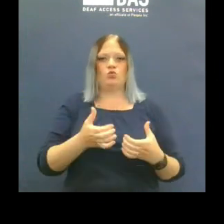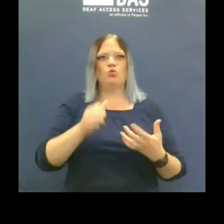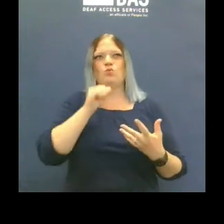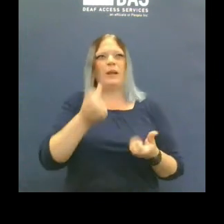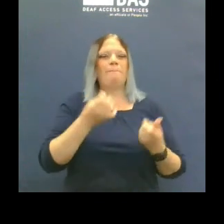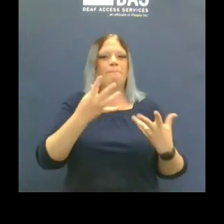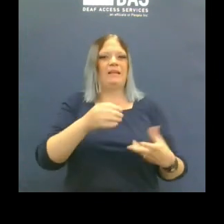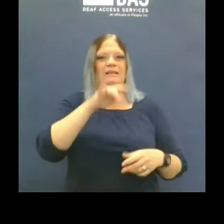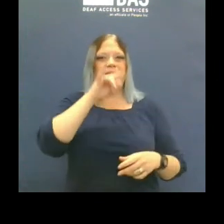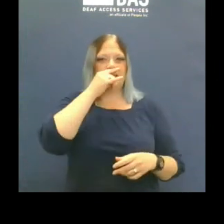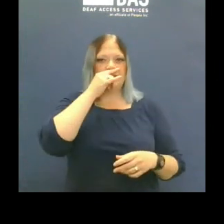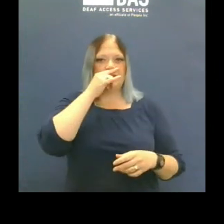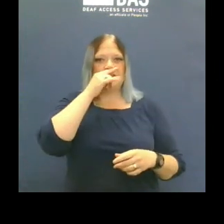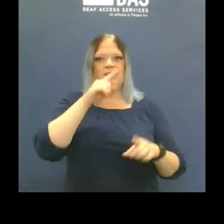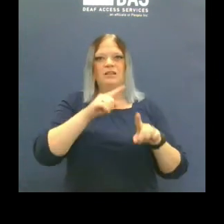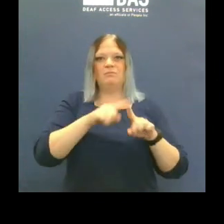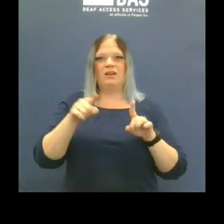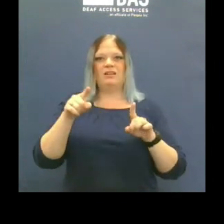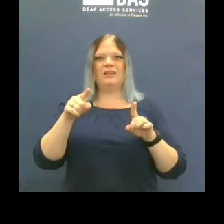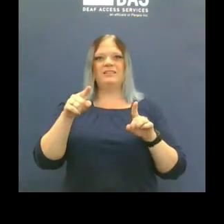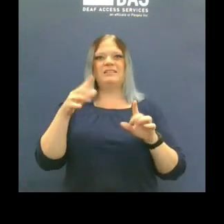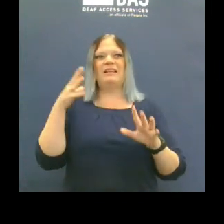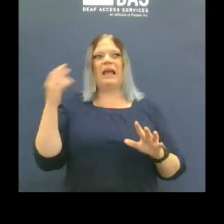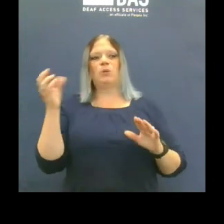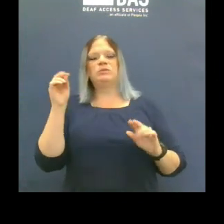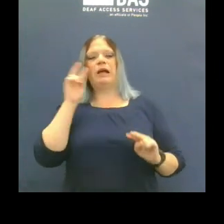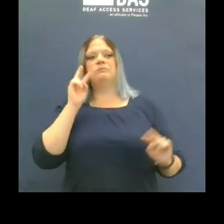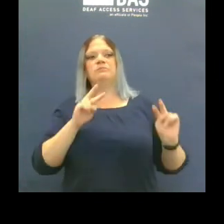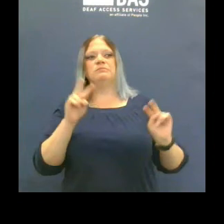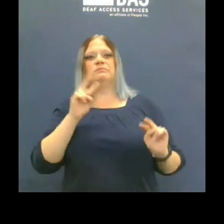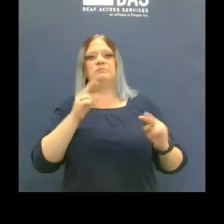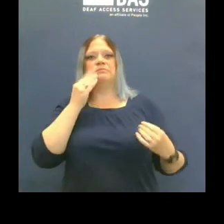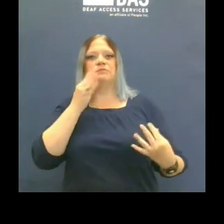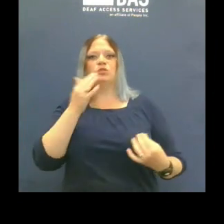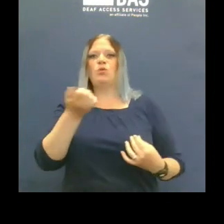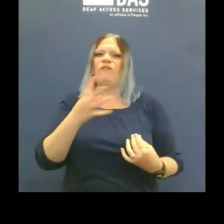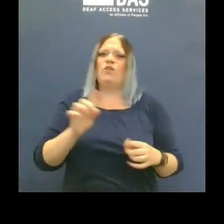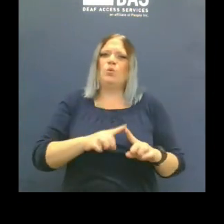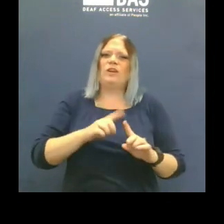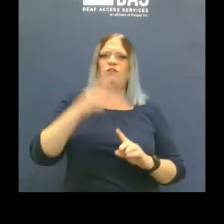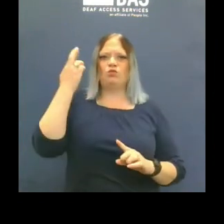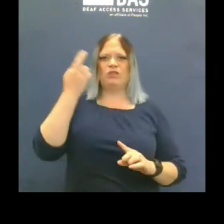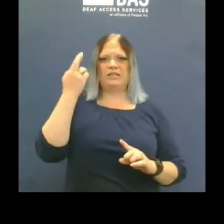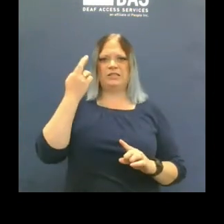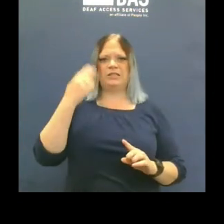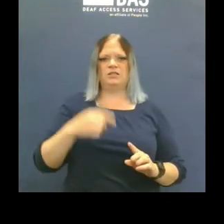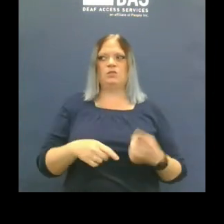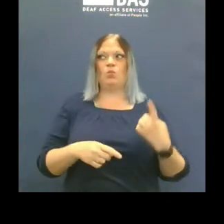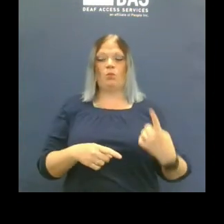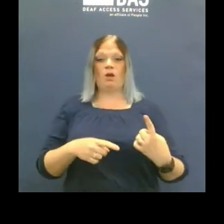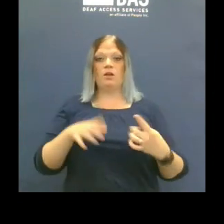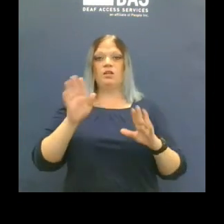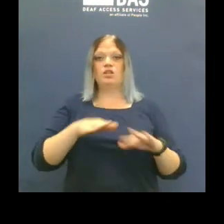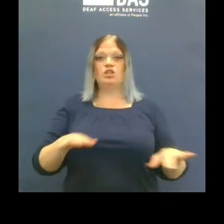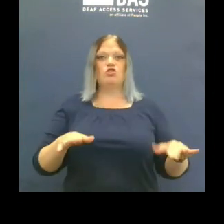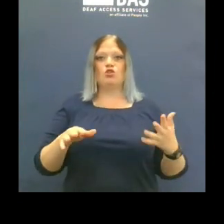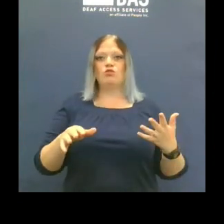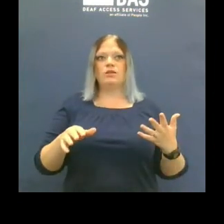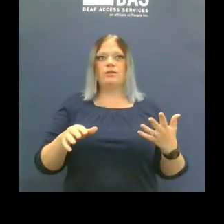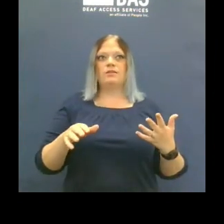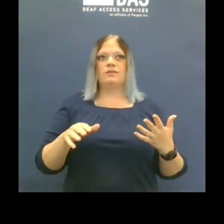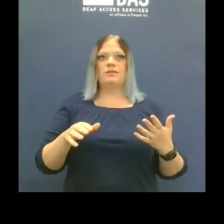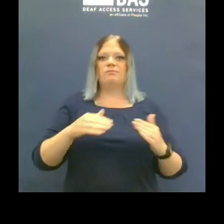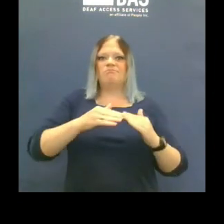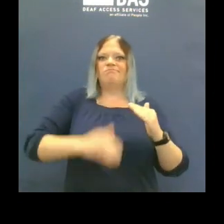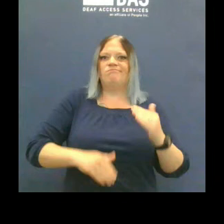And remember, these are surveillance data, so there could be a couple different reasons. One is we know that children are less likely to